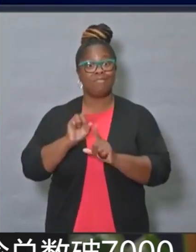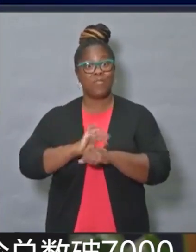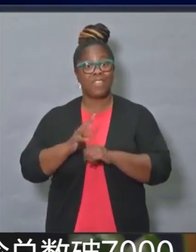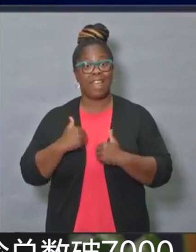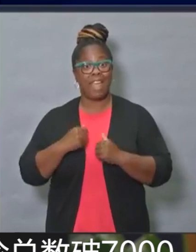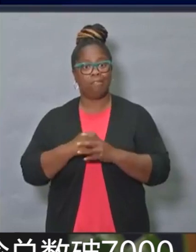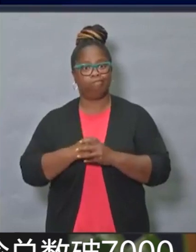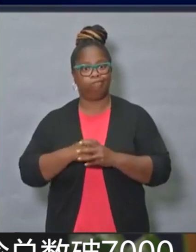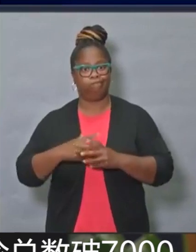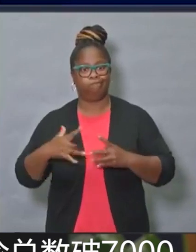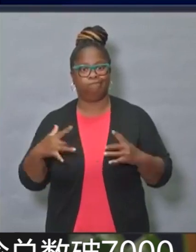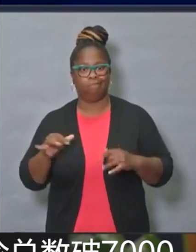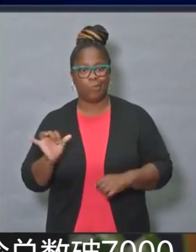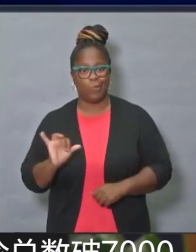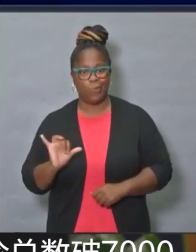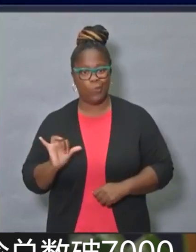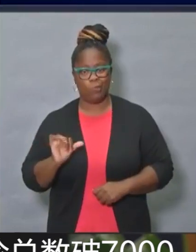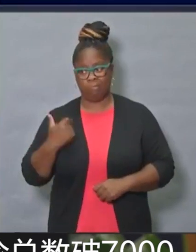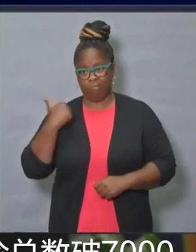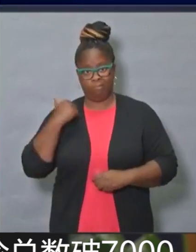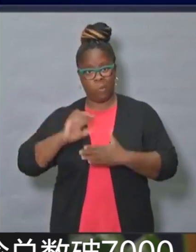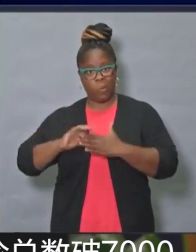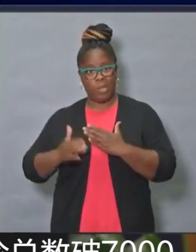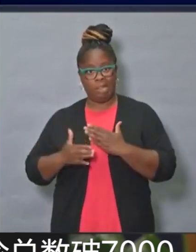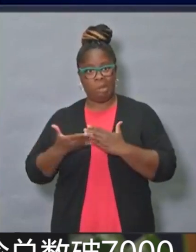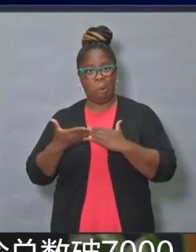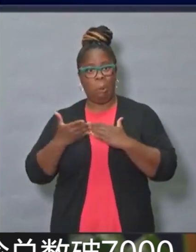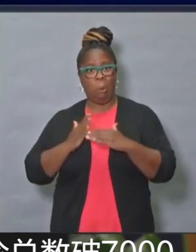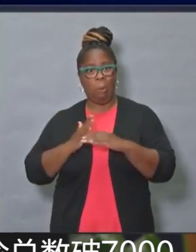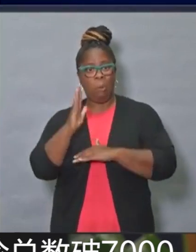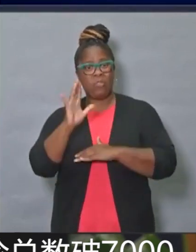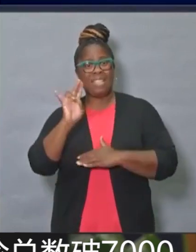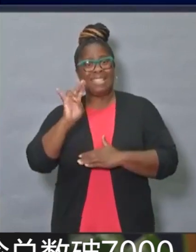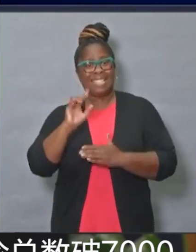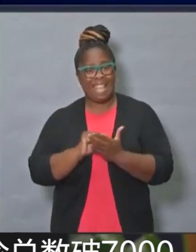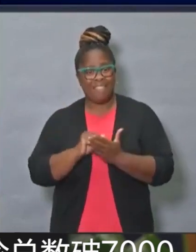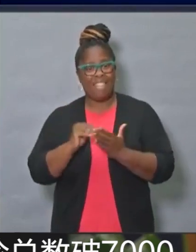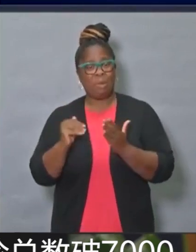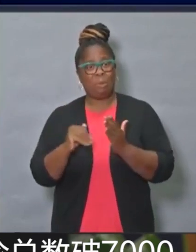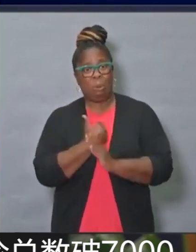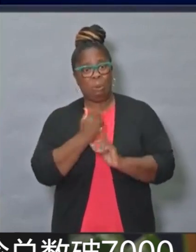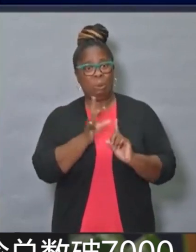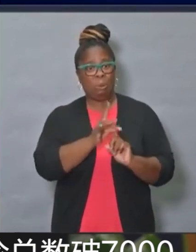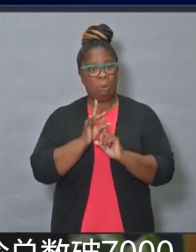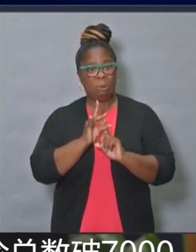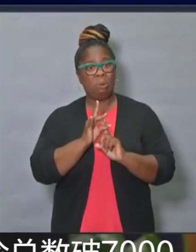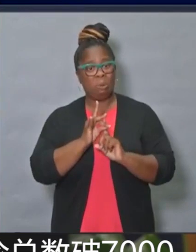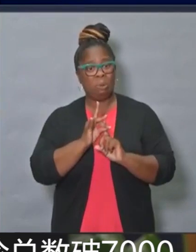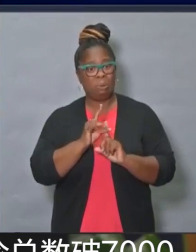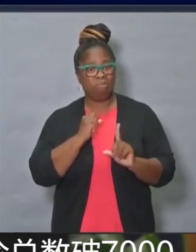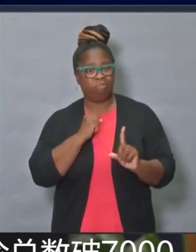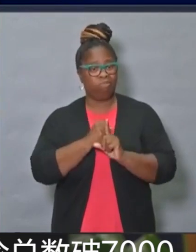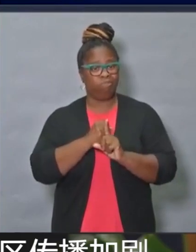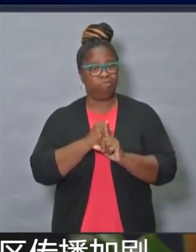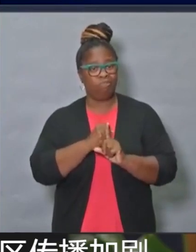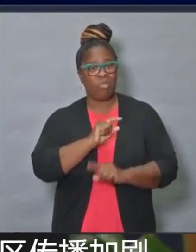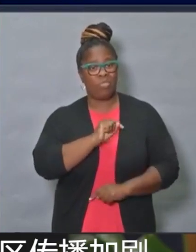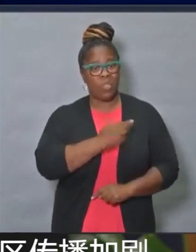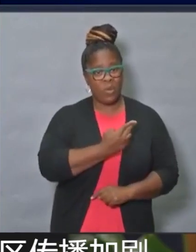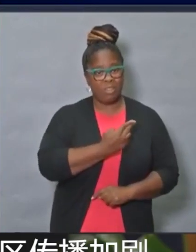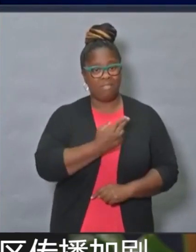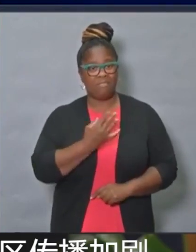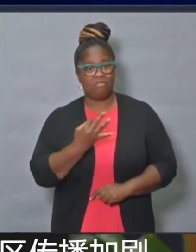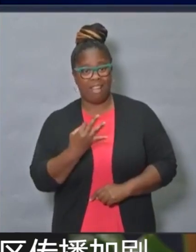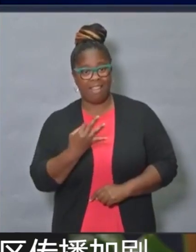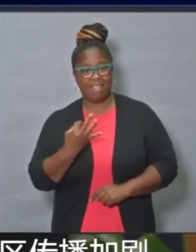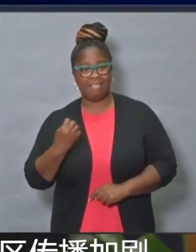case counts over the weekend, with more than 7,000 new cases between Thursday, Friday, and Saturday. The positivity